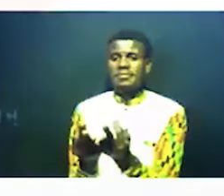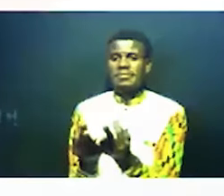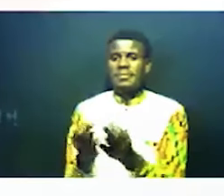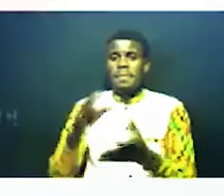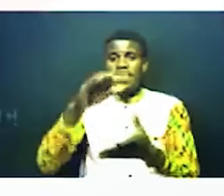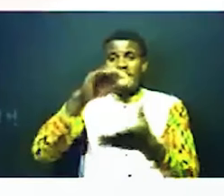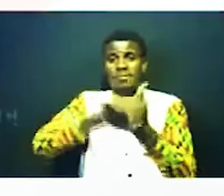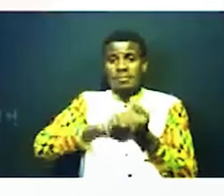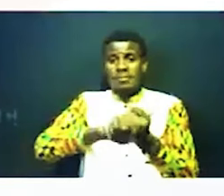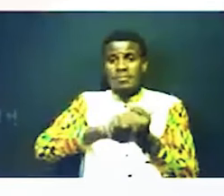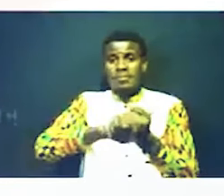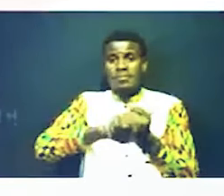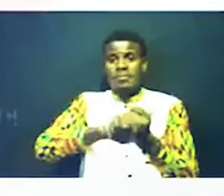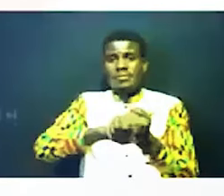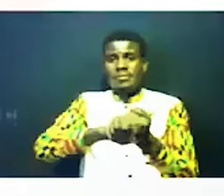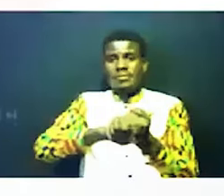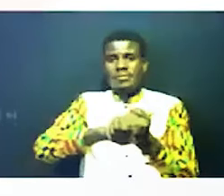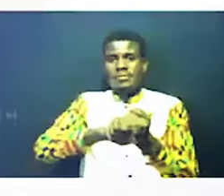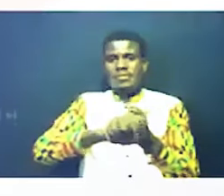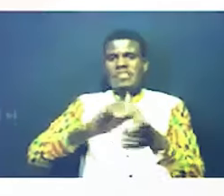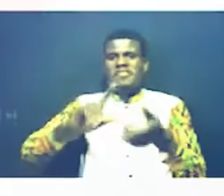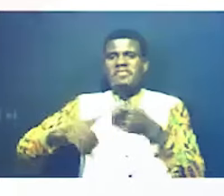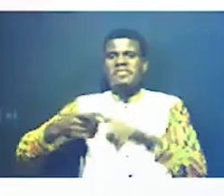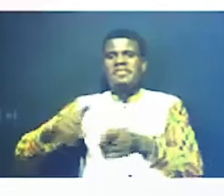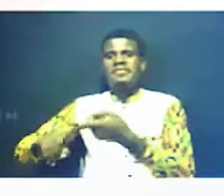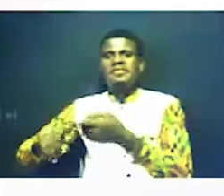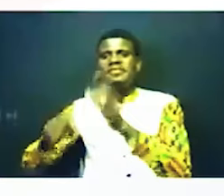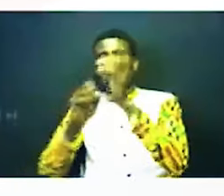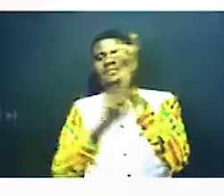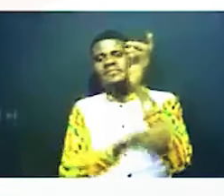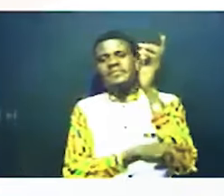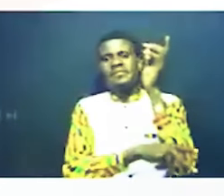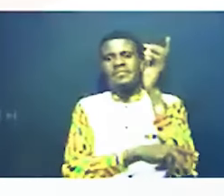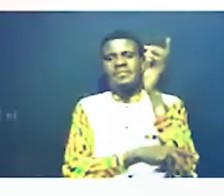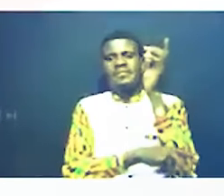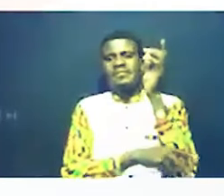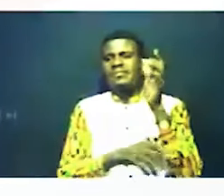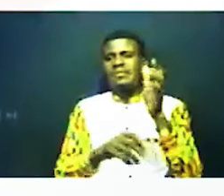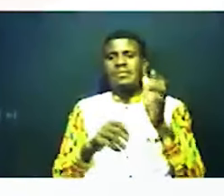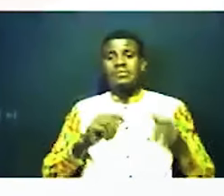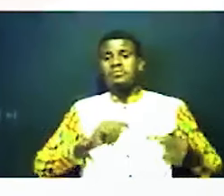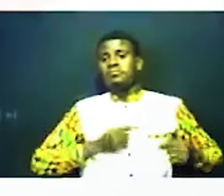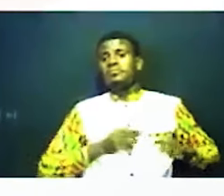Like marriages. Like friendship, it